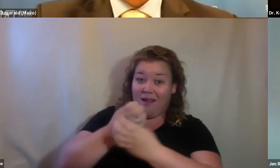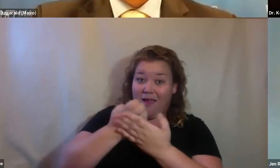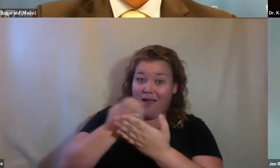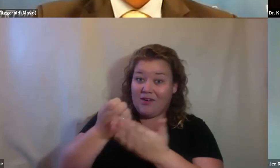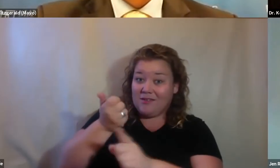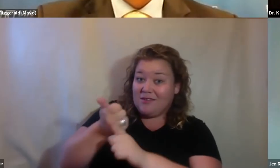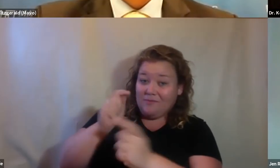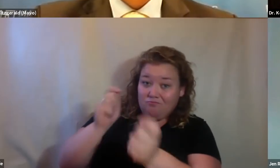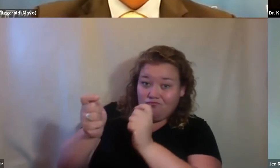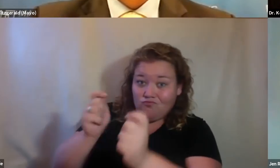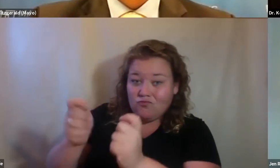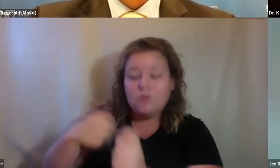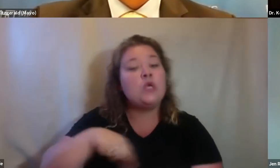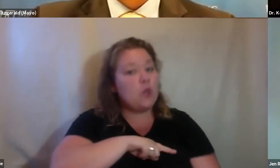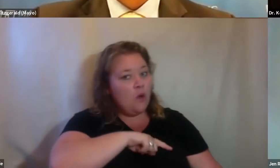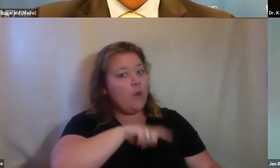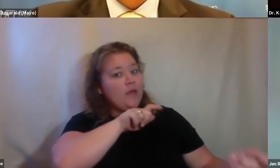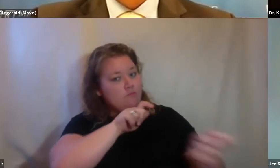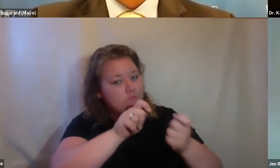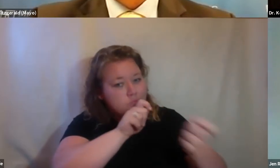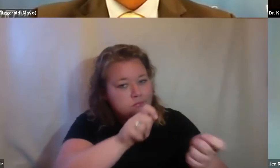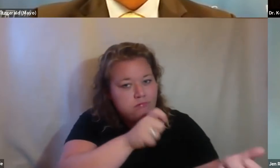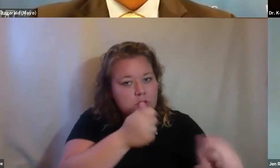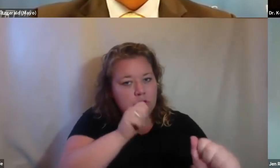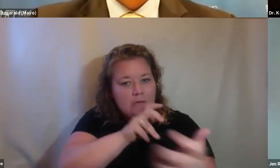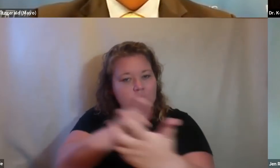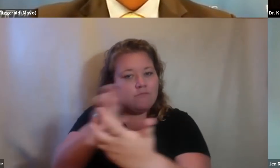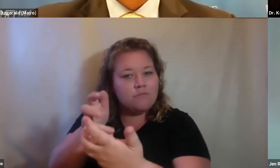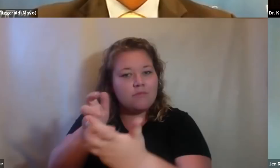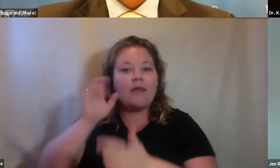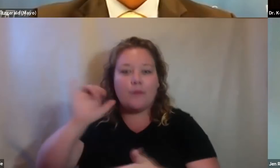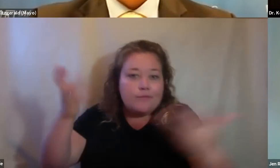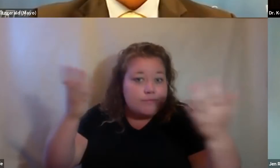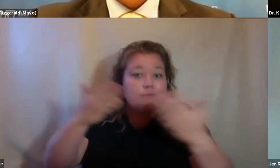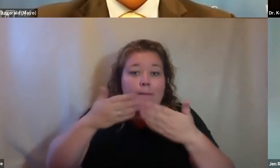with it, because that's how you get the best outcomes, whether it be for a patient or in the case of public health, for your